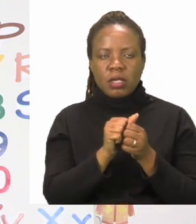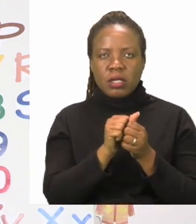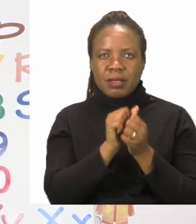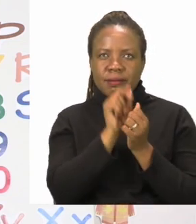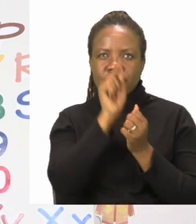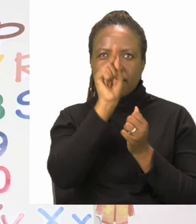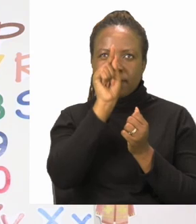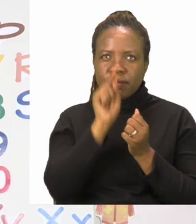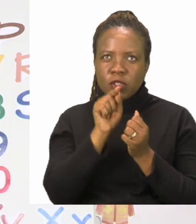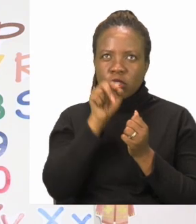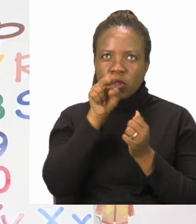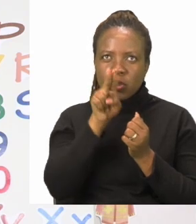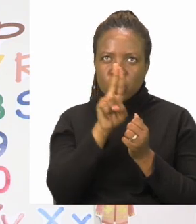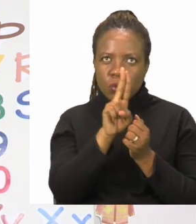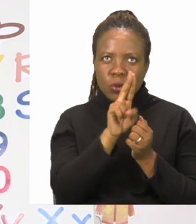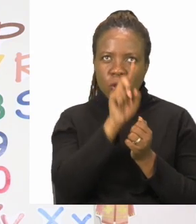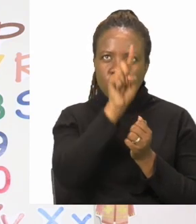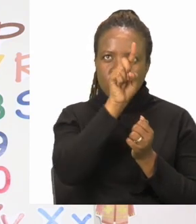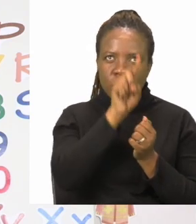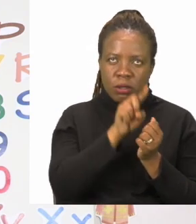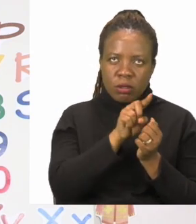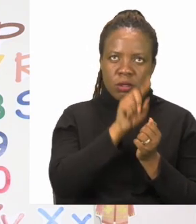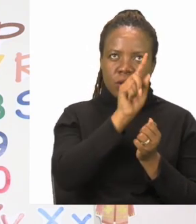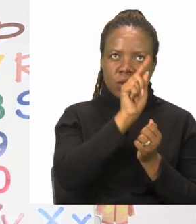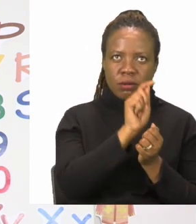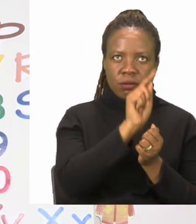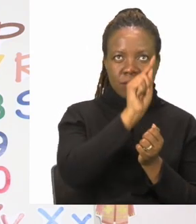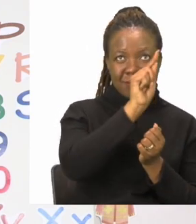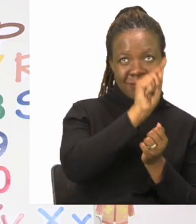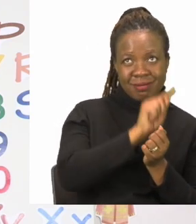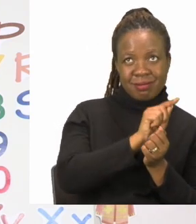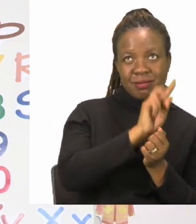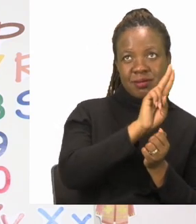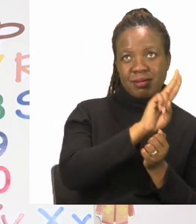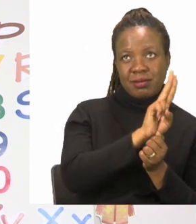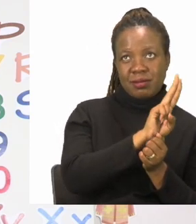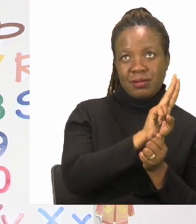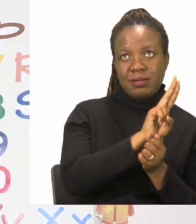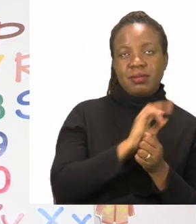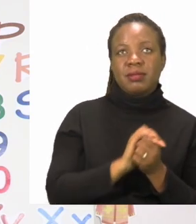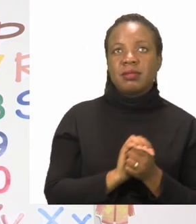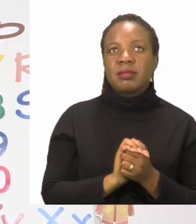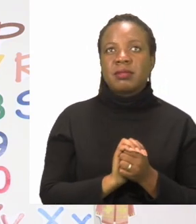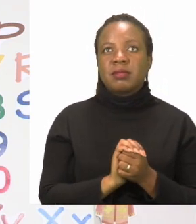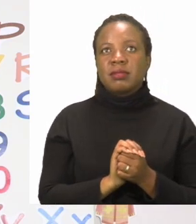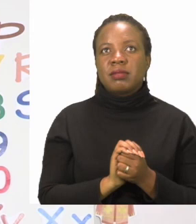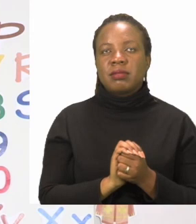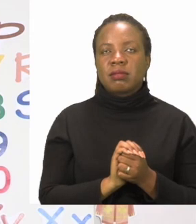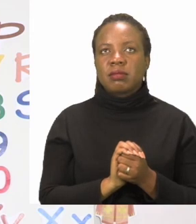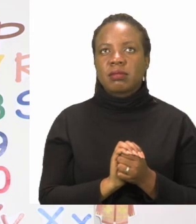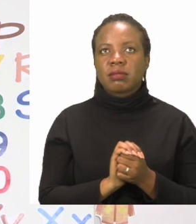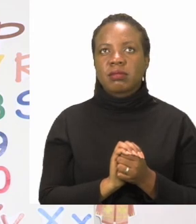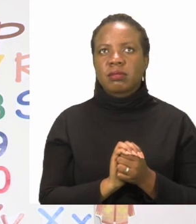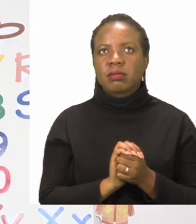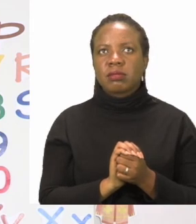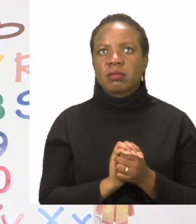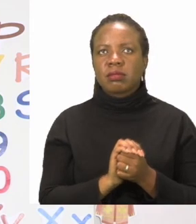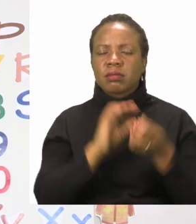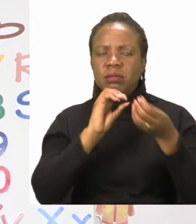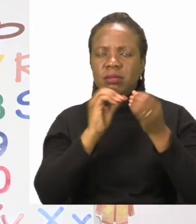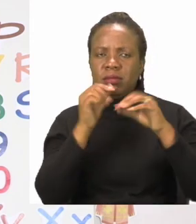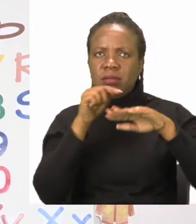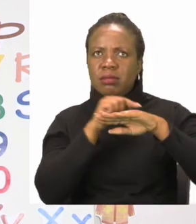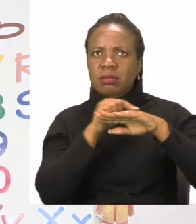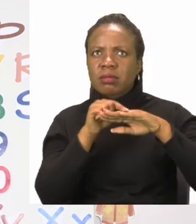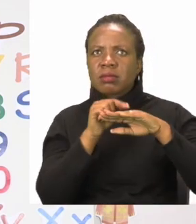tens, and hundreds. So let's see if we can find the correct one. Let's